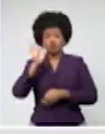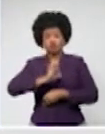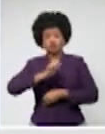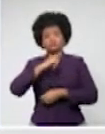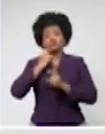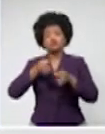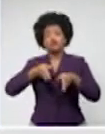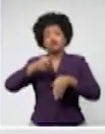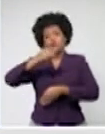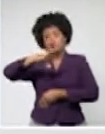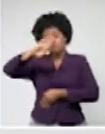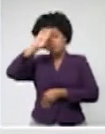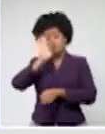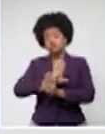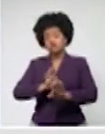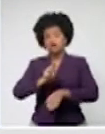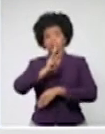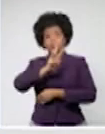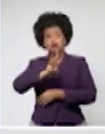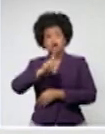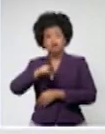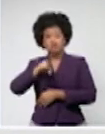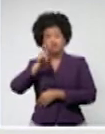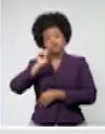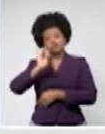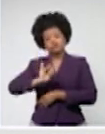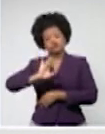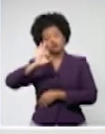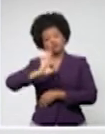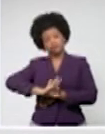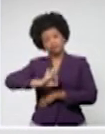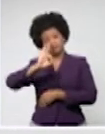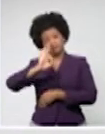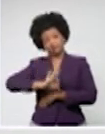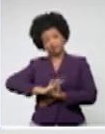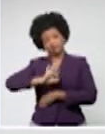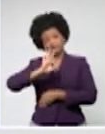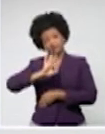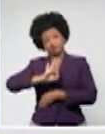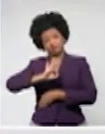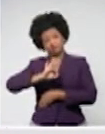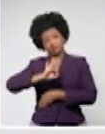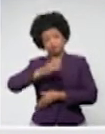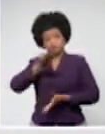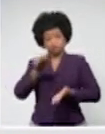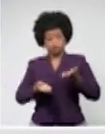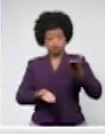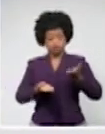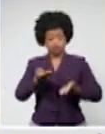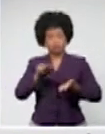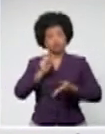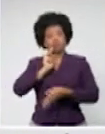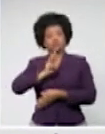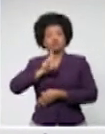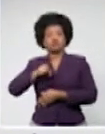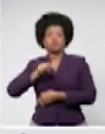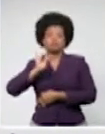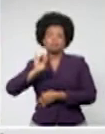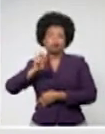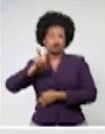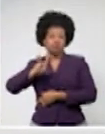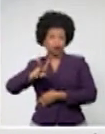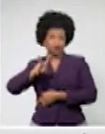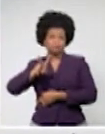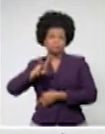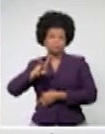272 and 98.5% present a clinically stable evolution. Fortunately, we did not have any deceased patients